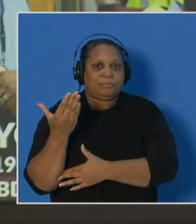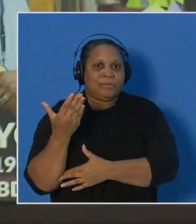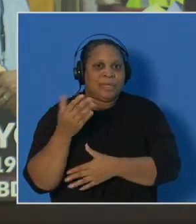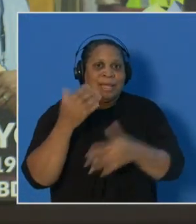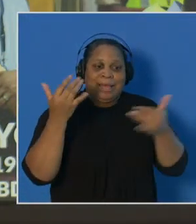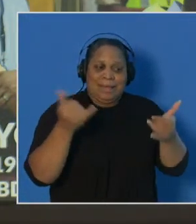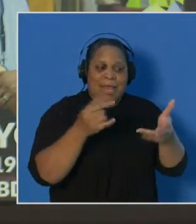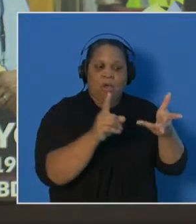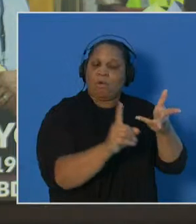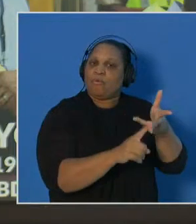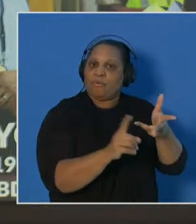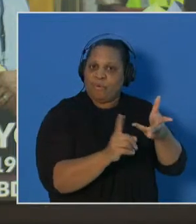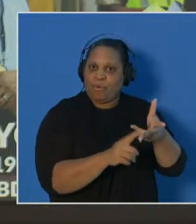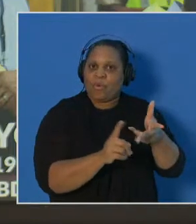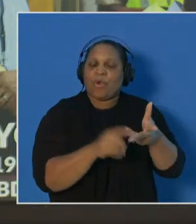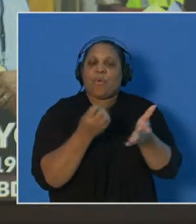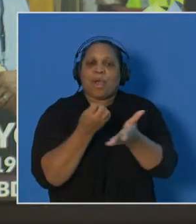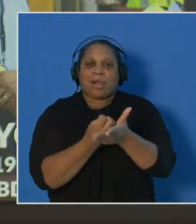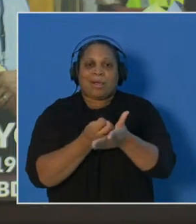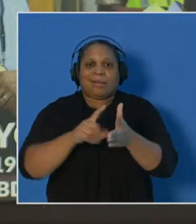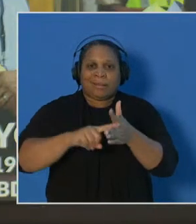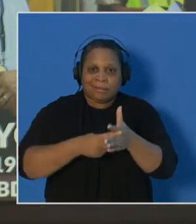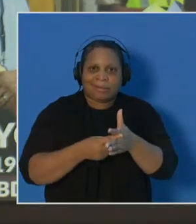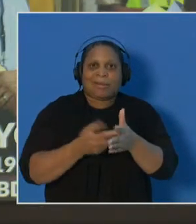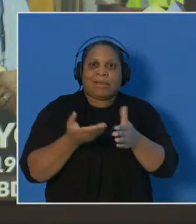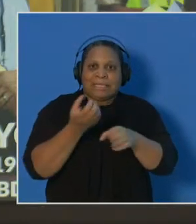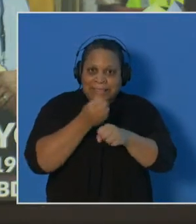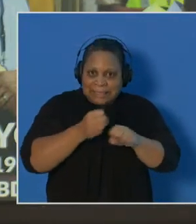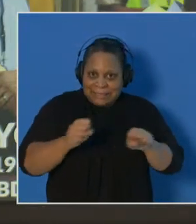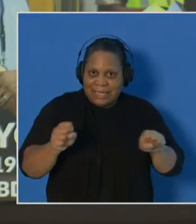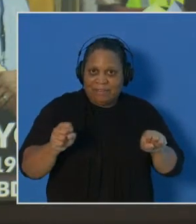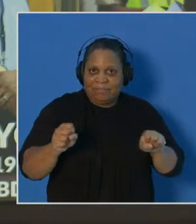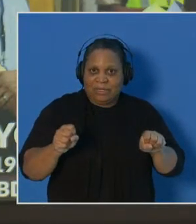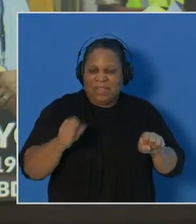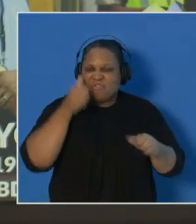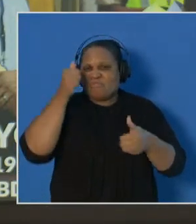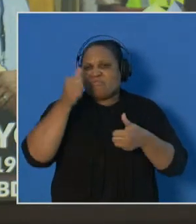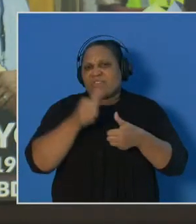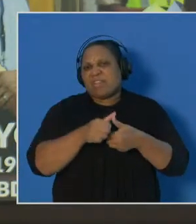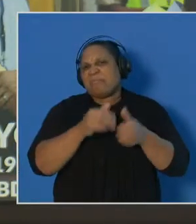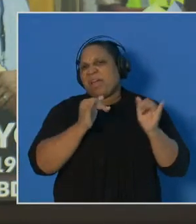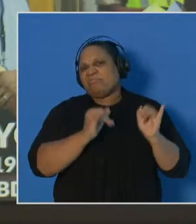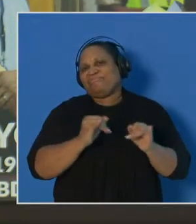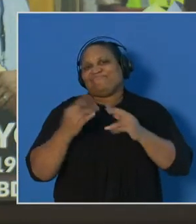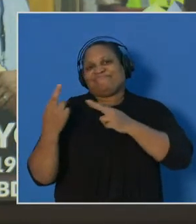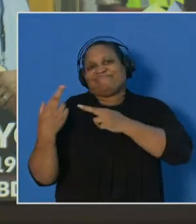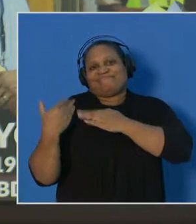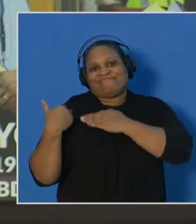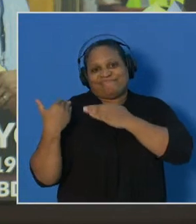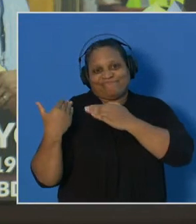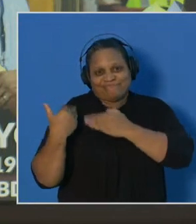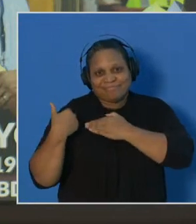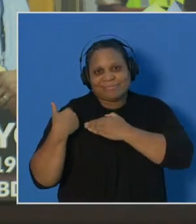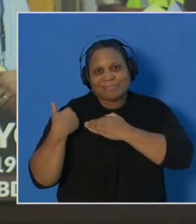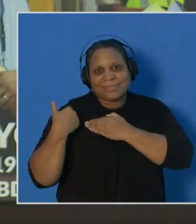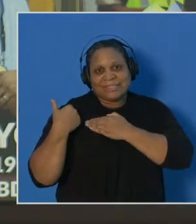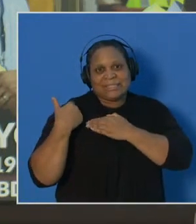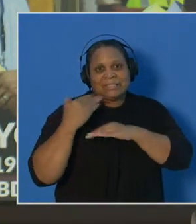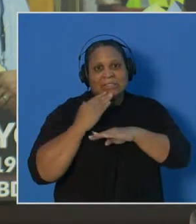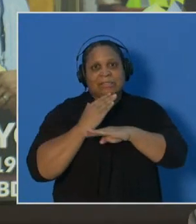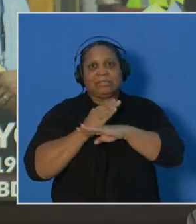into Phase 3 with our economy being open safely, we must remember our individual responsibility to stop the spread